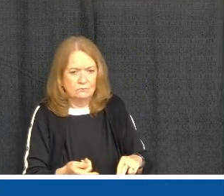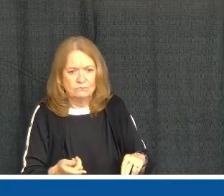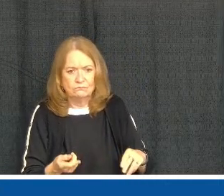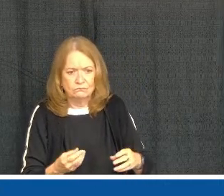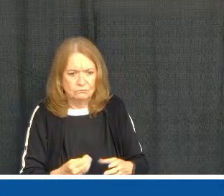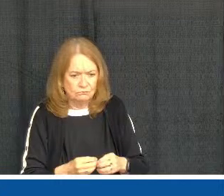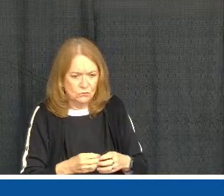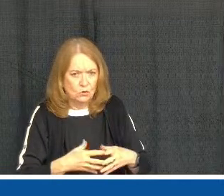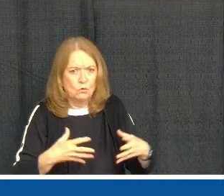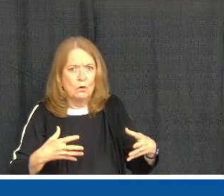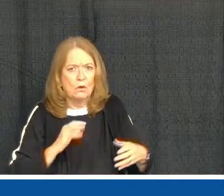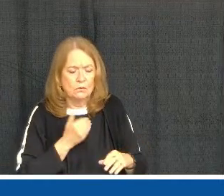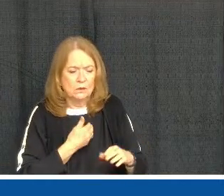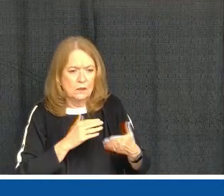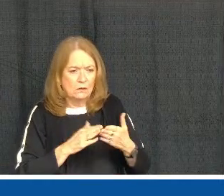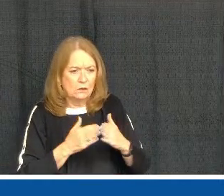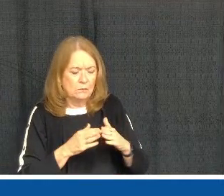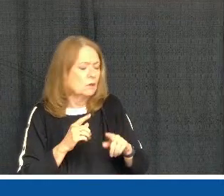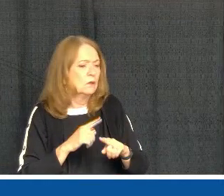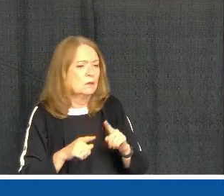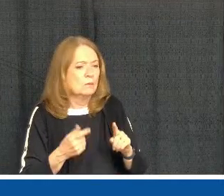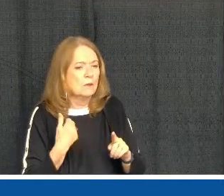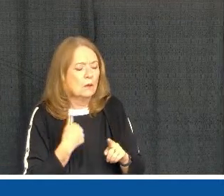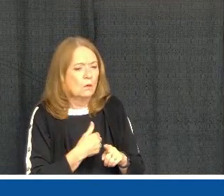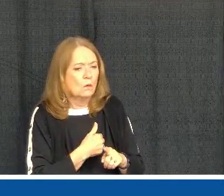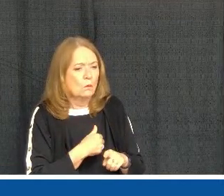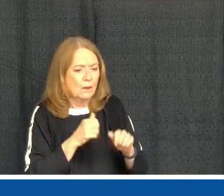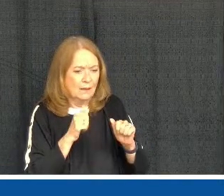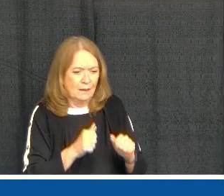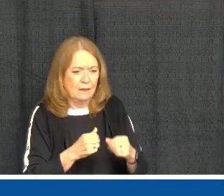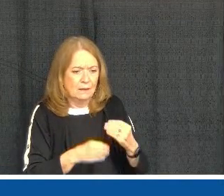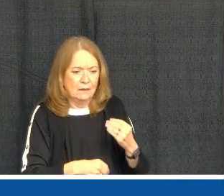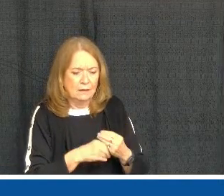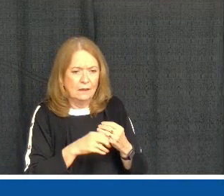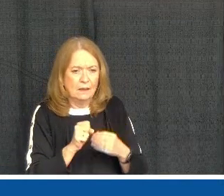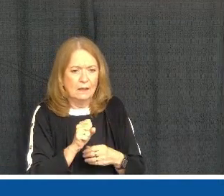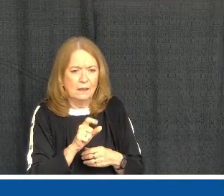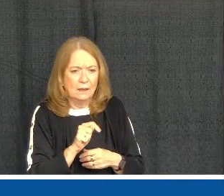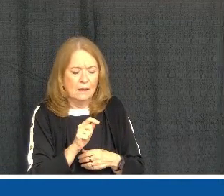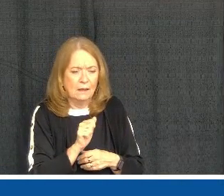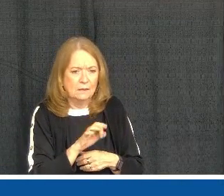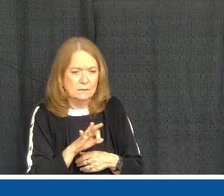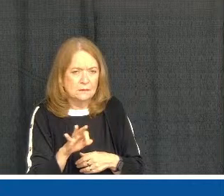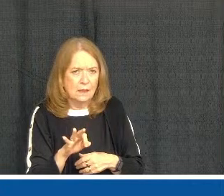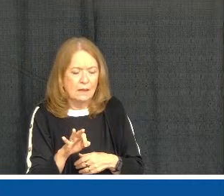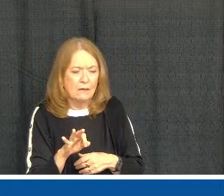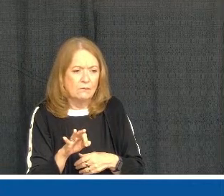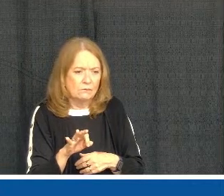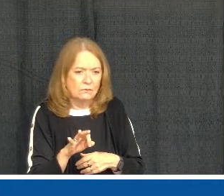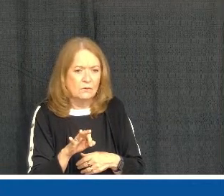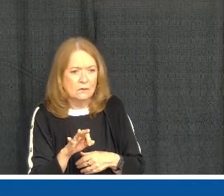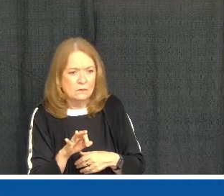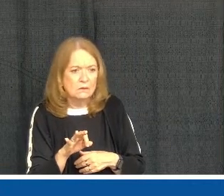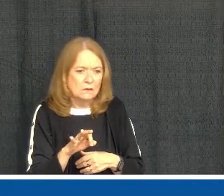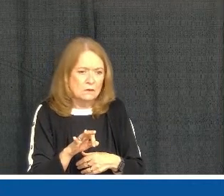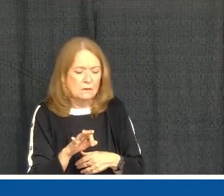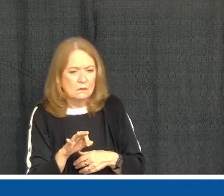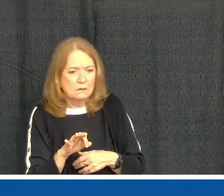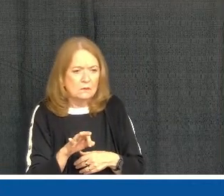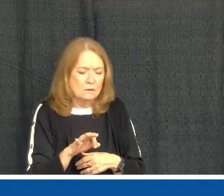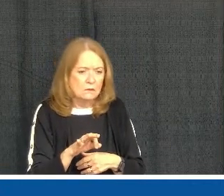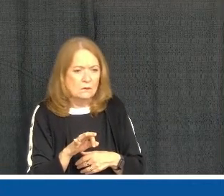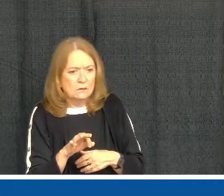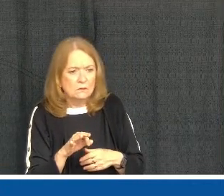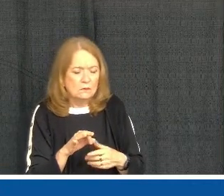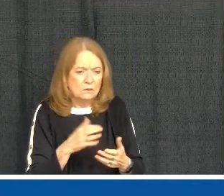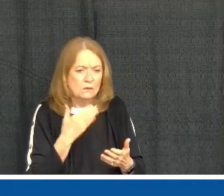community. However, we are able to add staff seen at a or a good